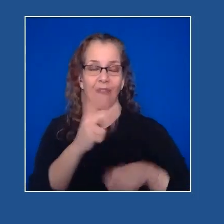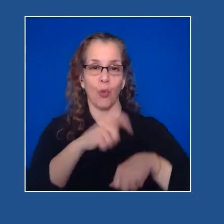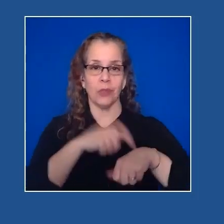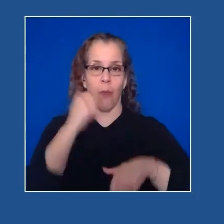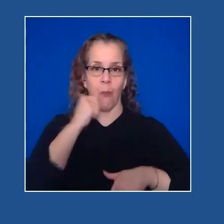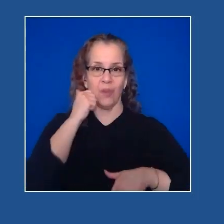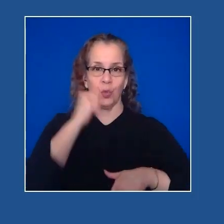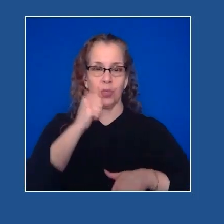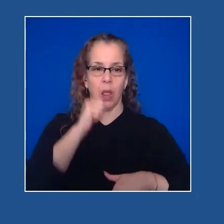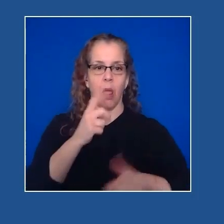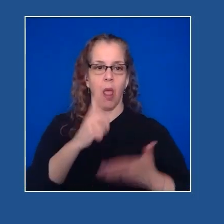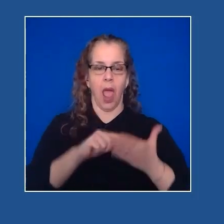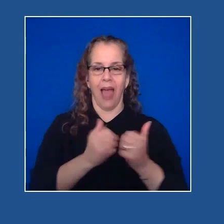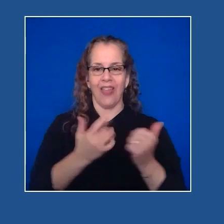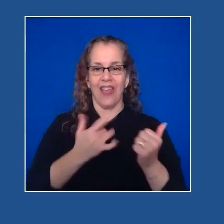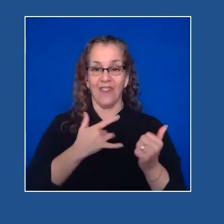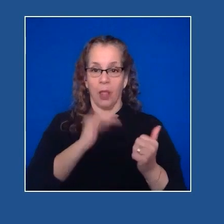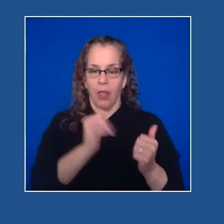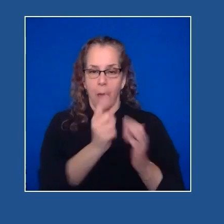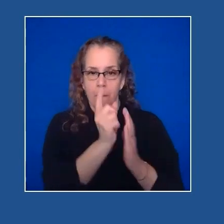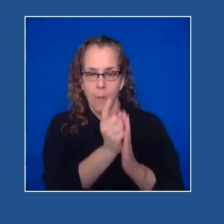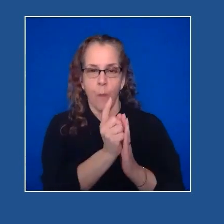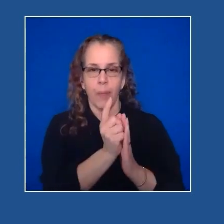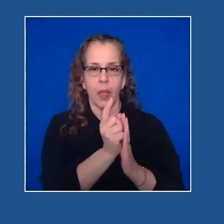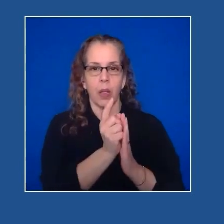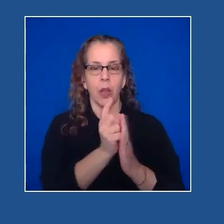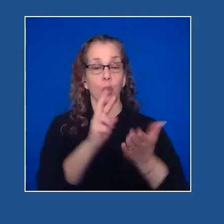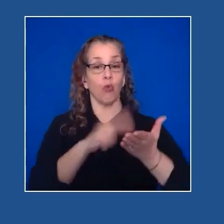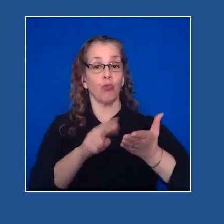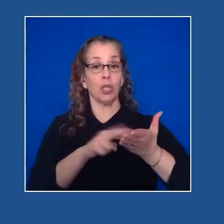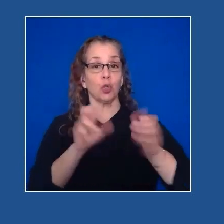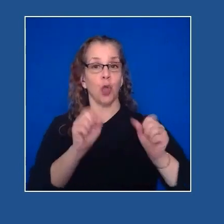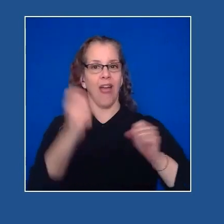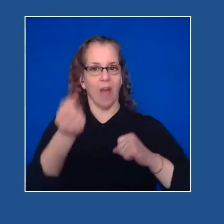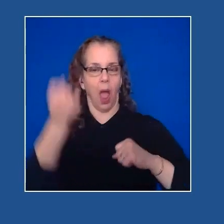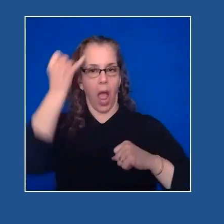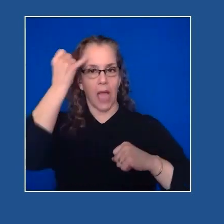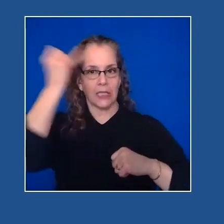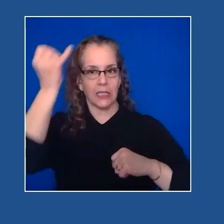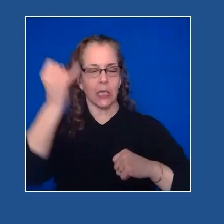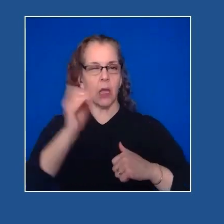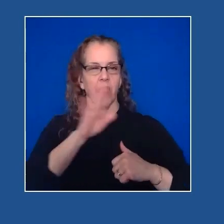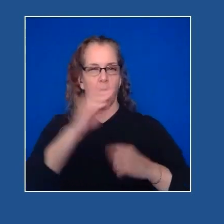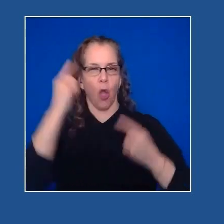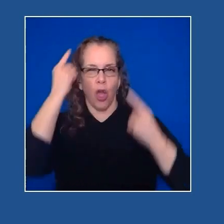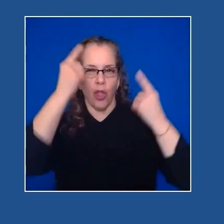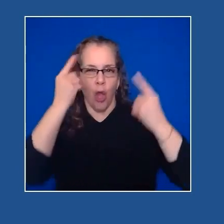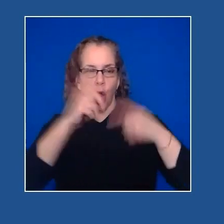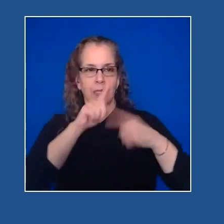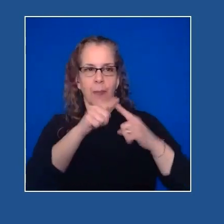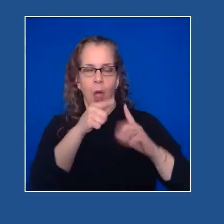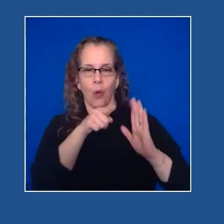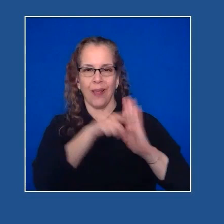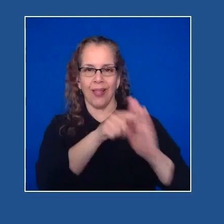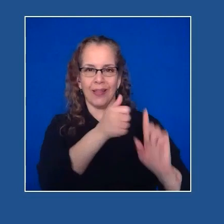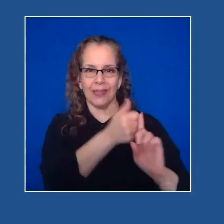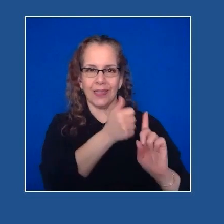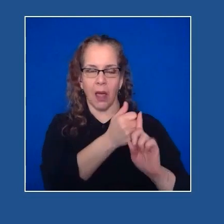moment, researchers can get an idea of how things like suicidal thoughts fluctuate from moment to